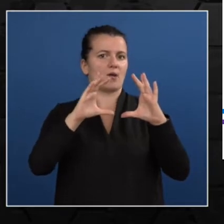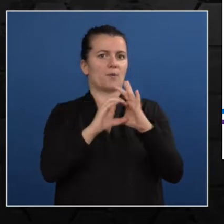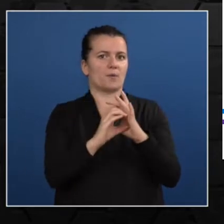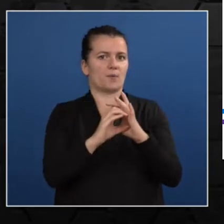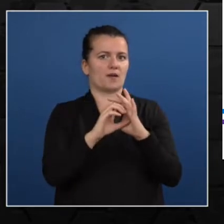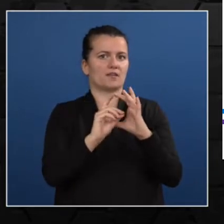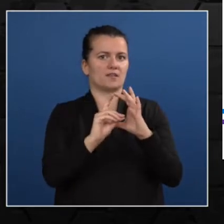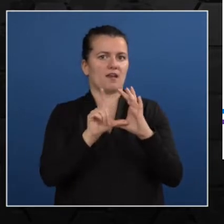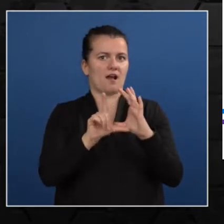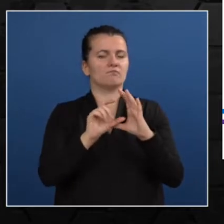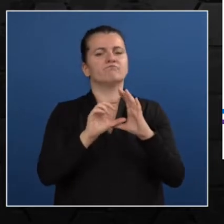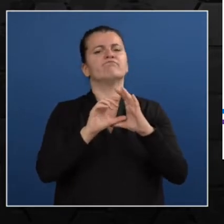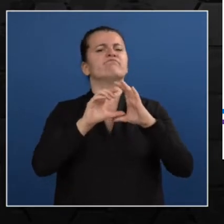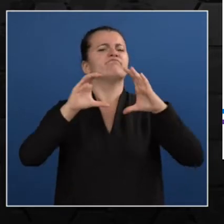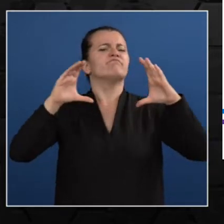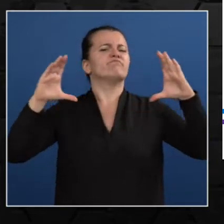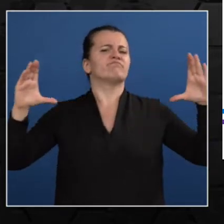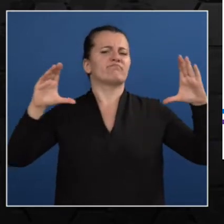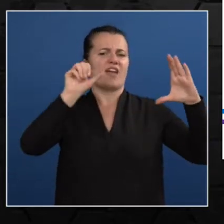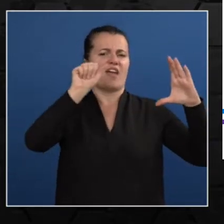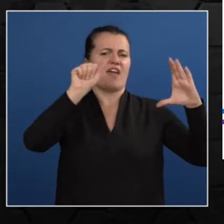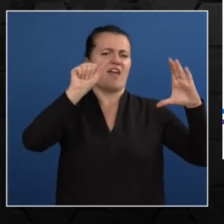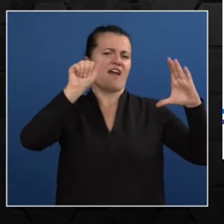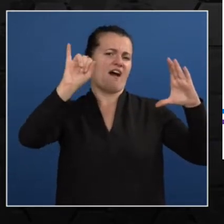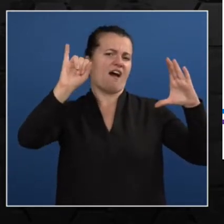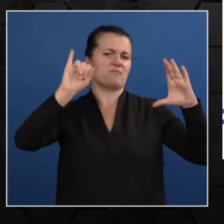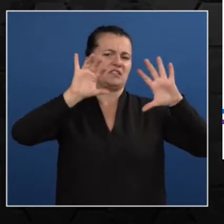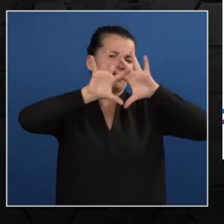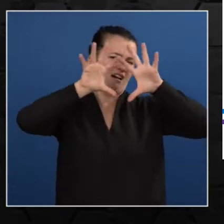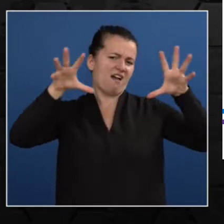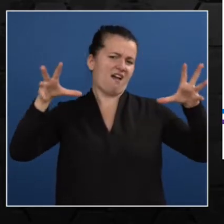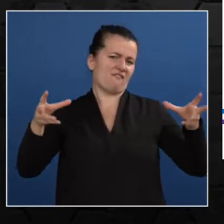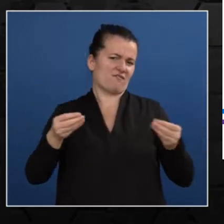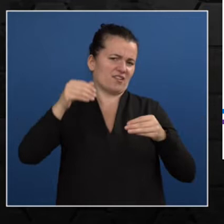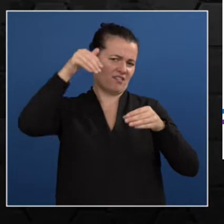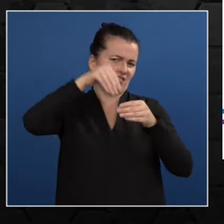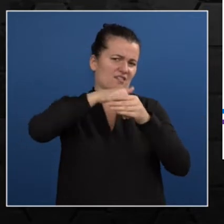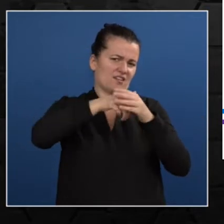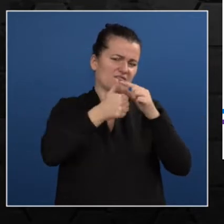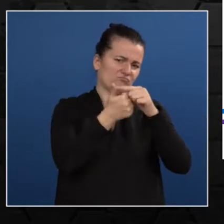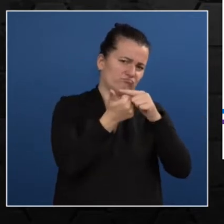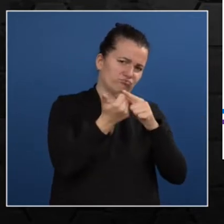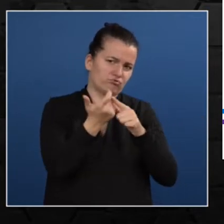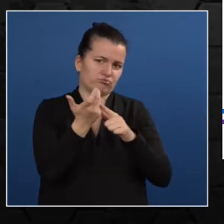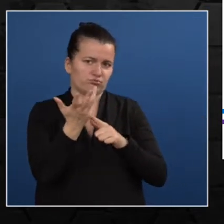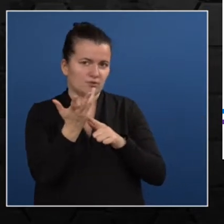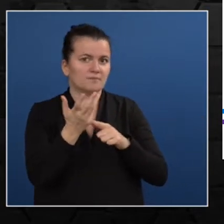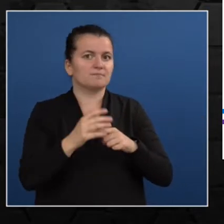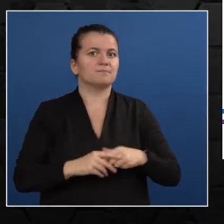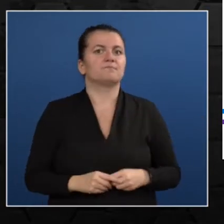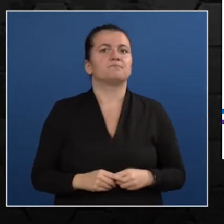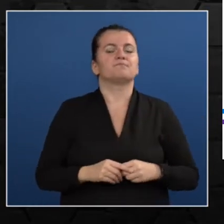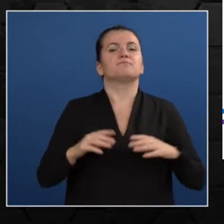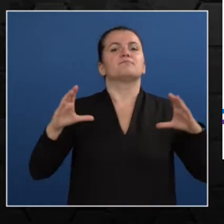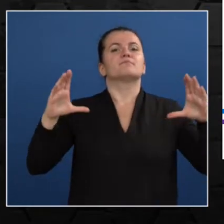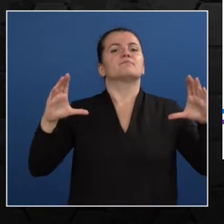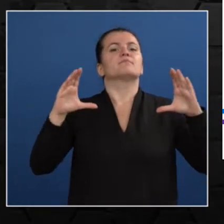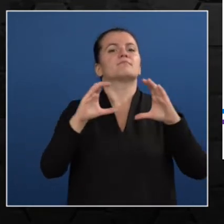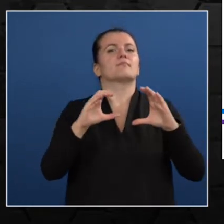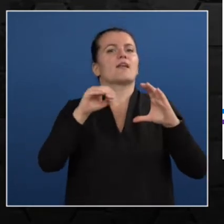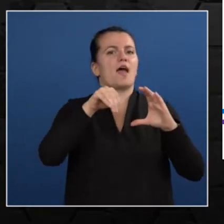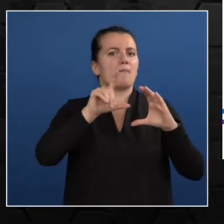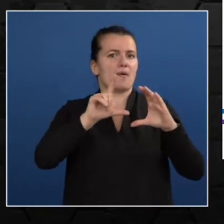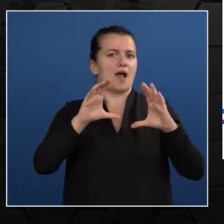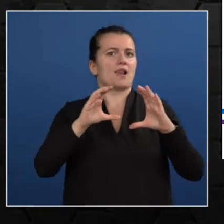class, and ML is its subclass, and DL is its subclass as well. And you can see that